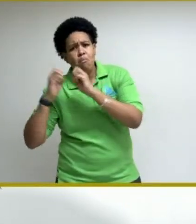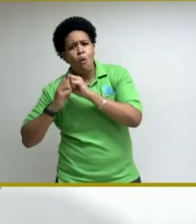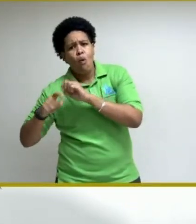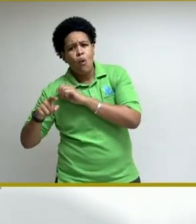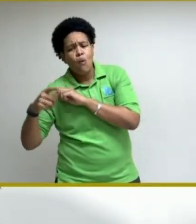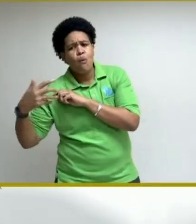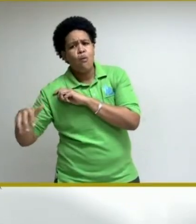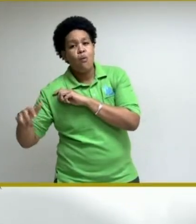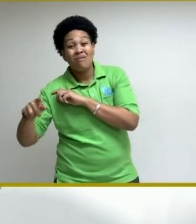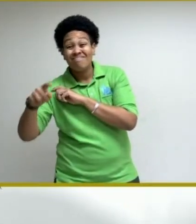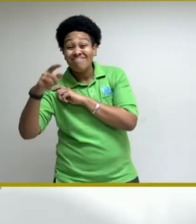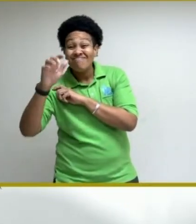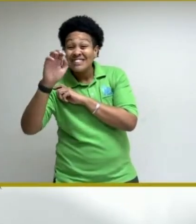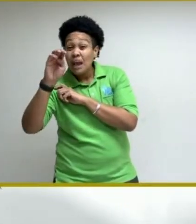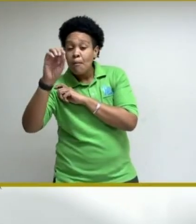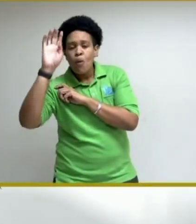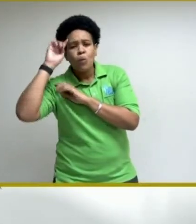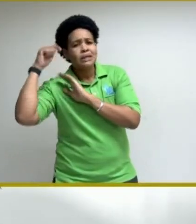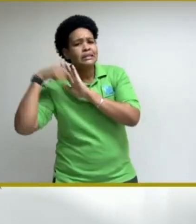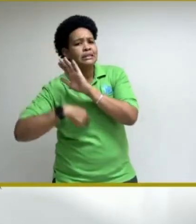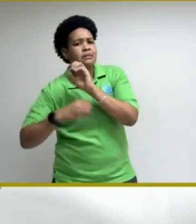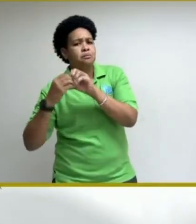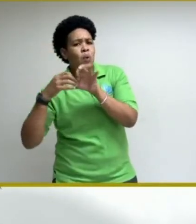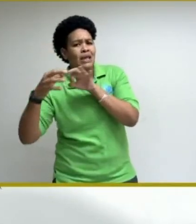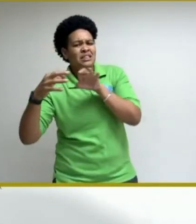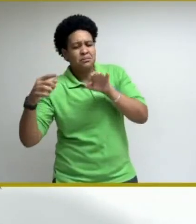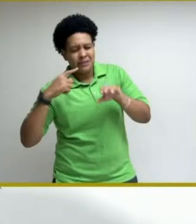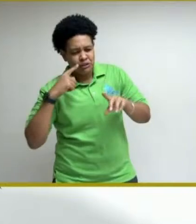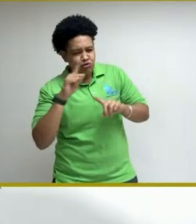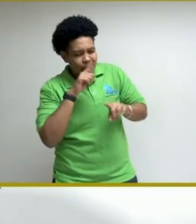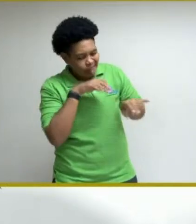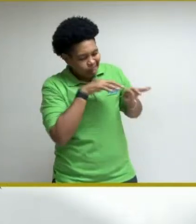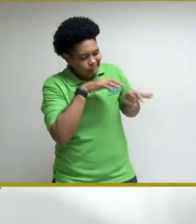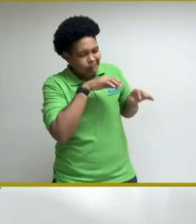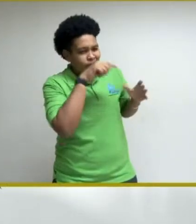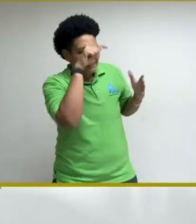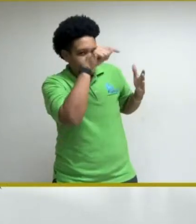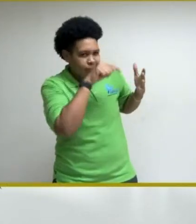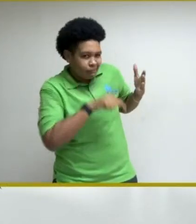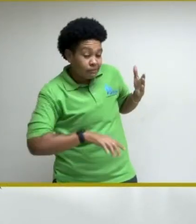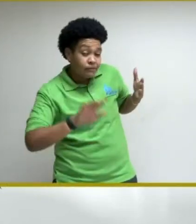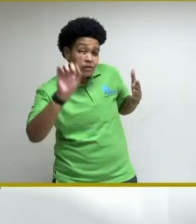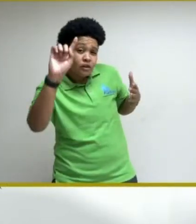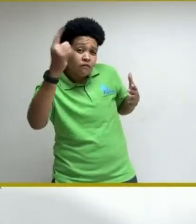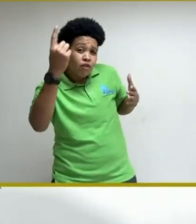more detailed on this. In the first surge, we saw in the peak week